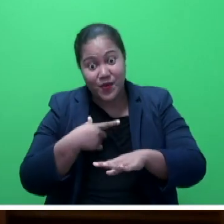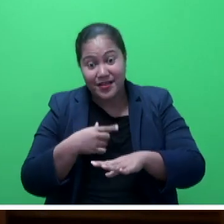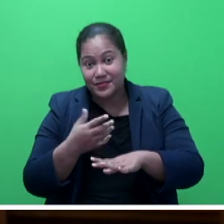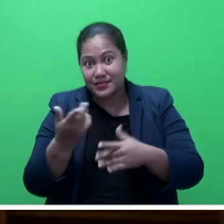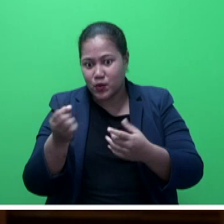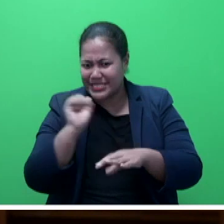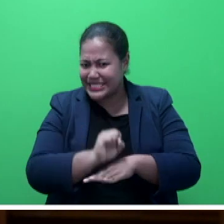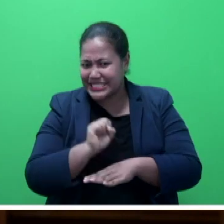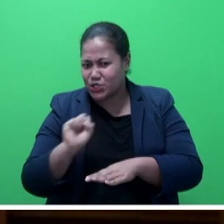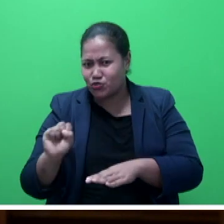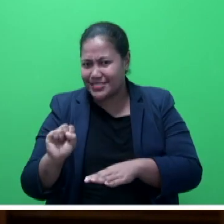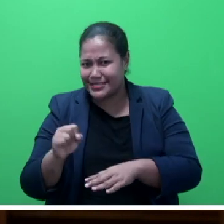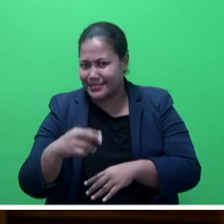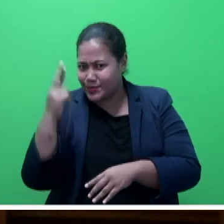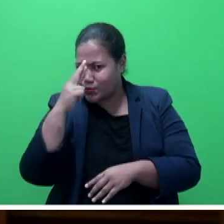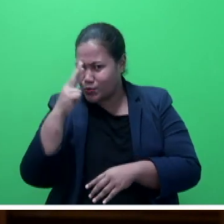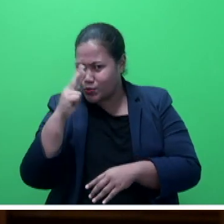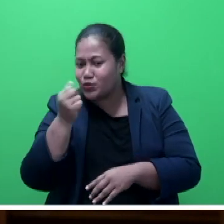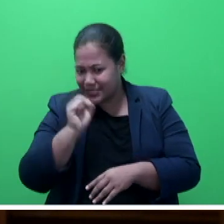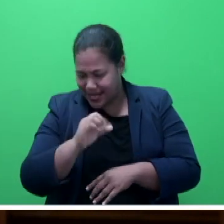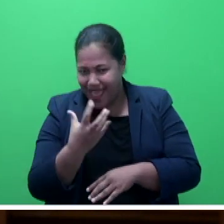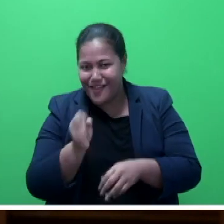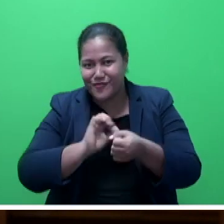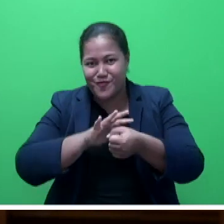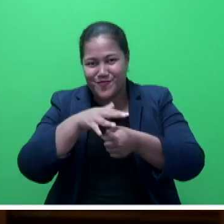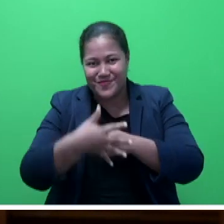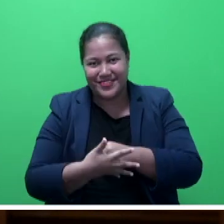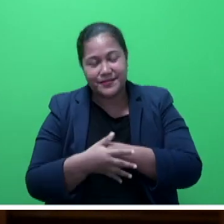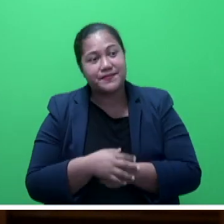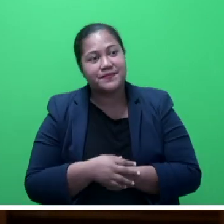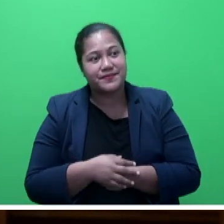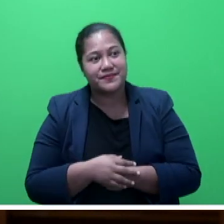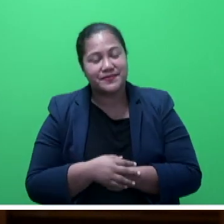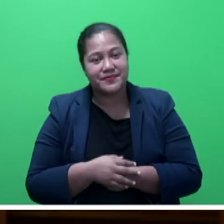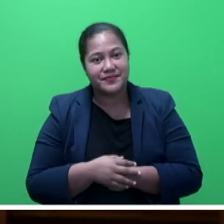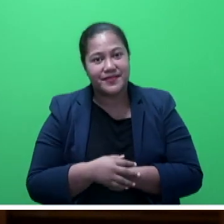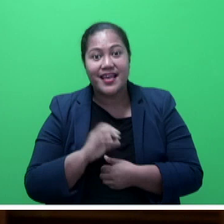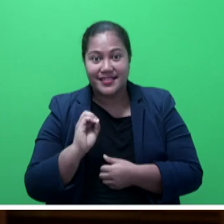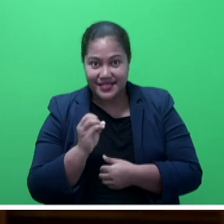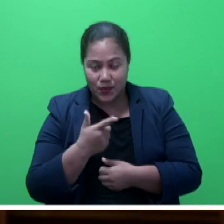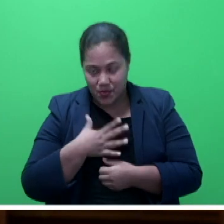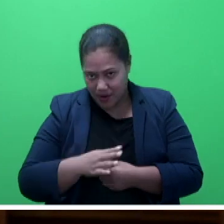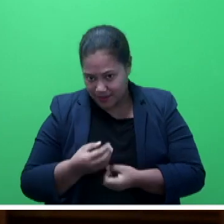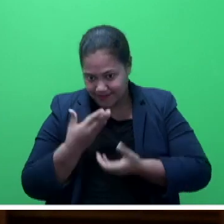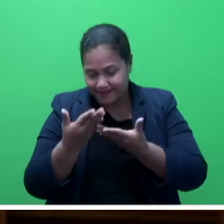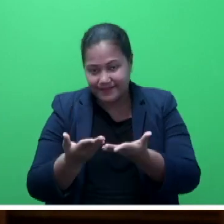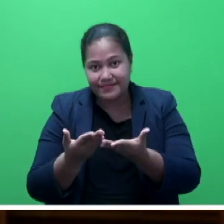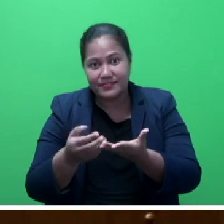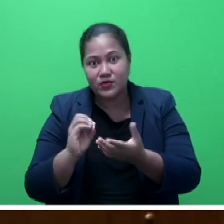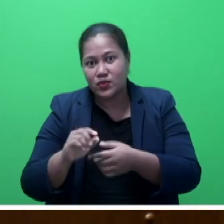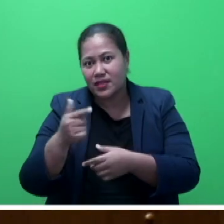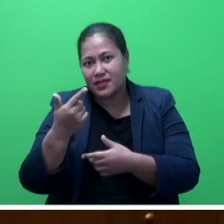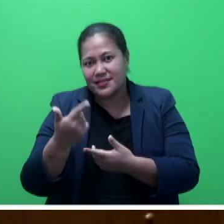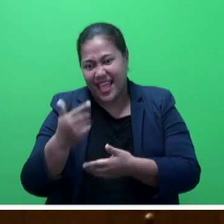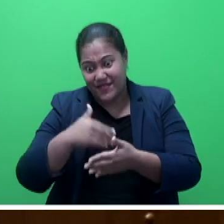threat we still face from this pandemic. To drive the point home further, in the 7 days since